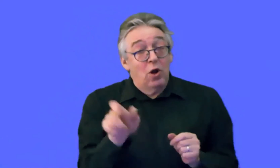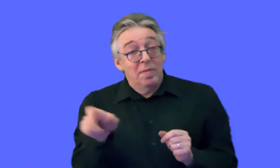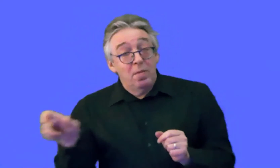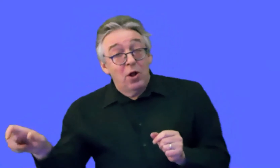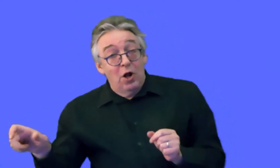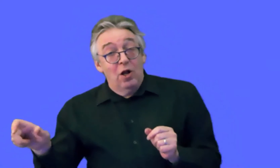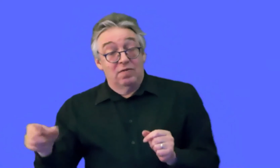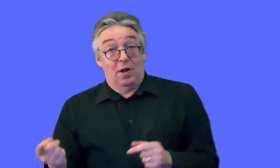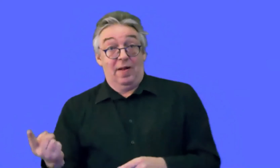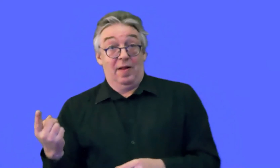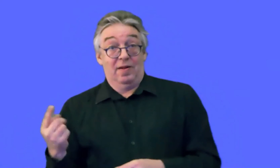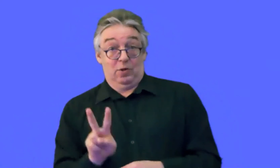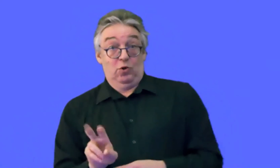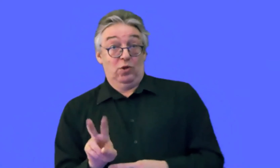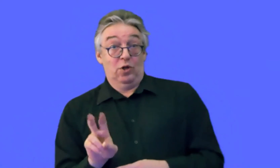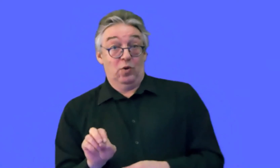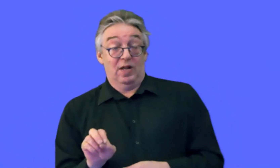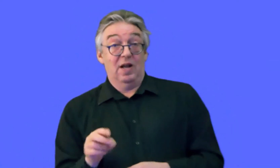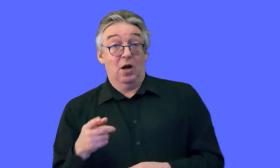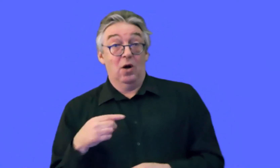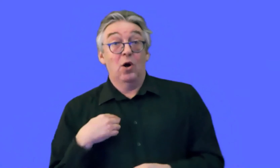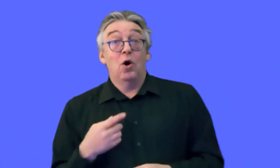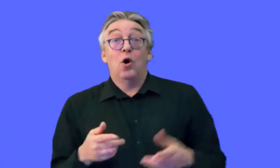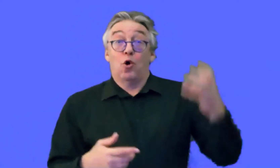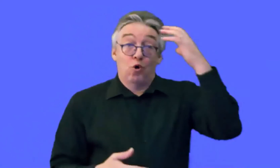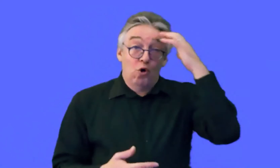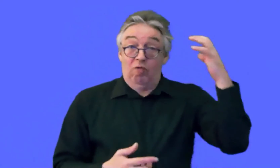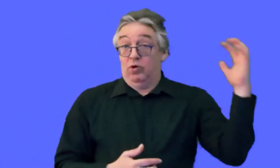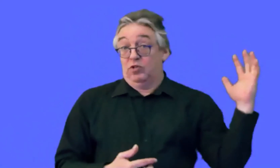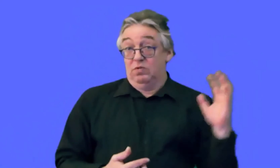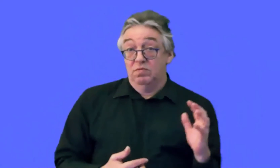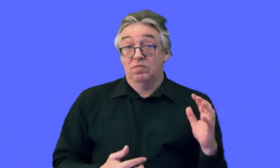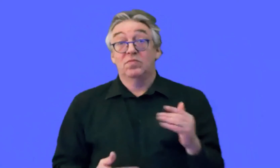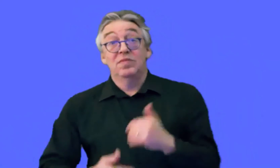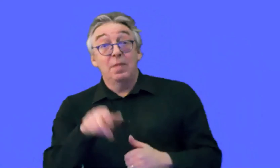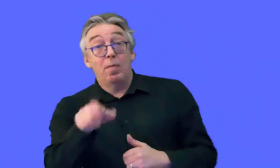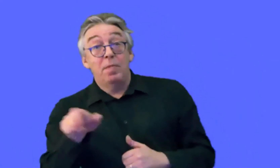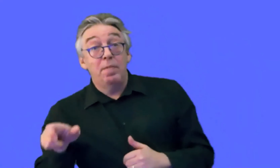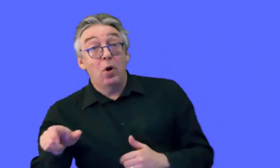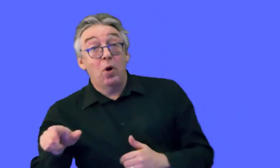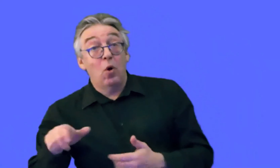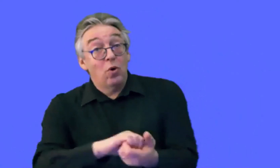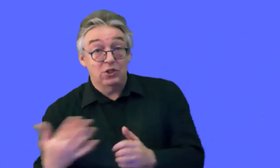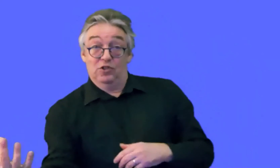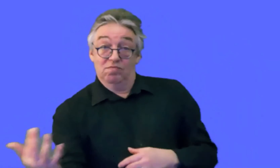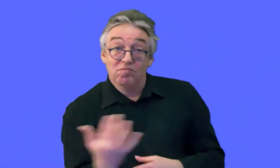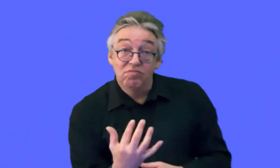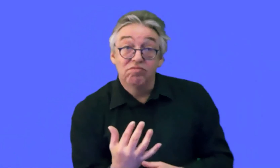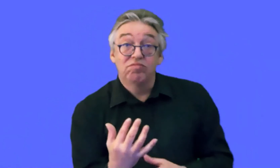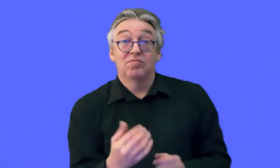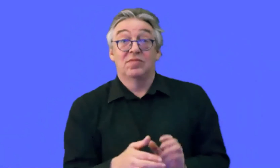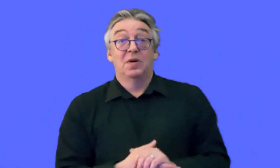to bring together officials from government departments, disabled persons organizations,